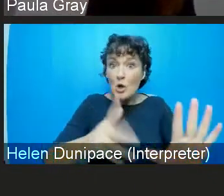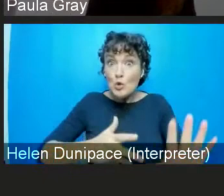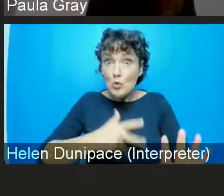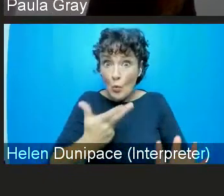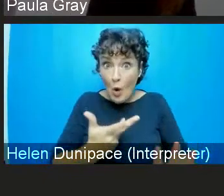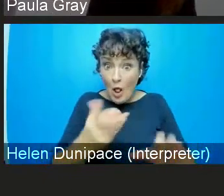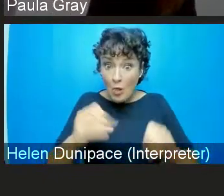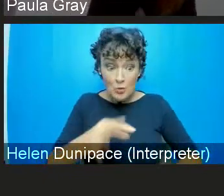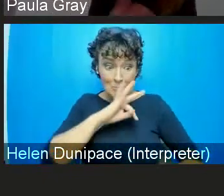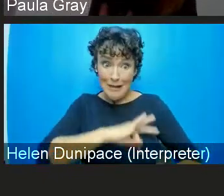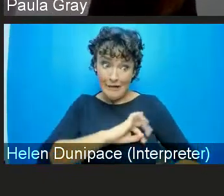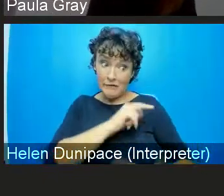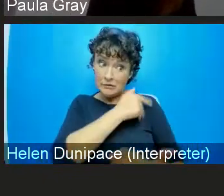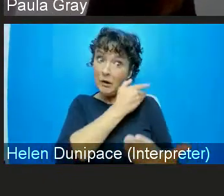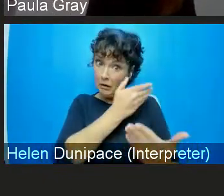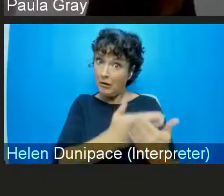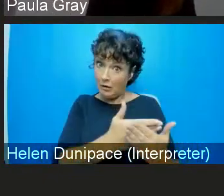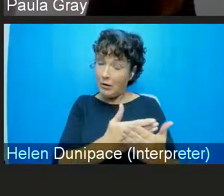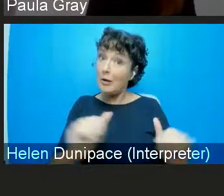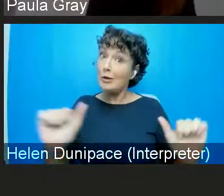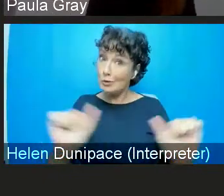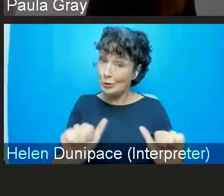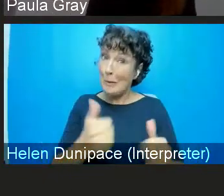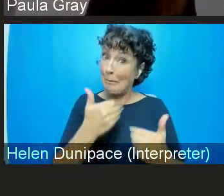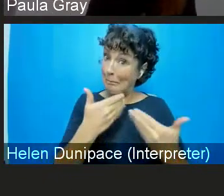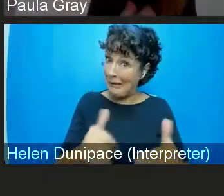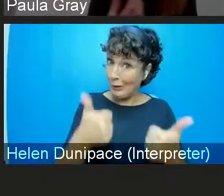of this period in terms of increased flexibility.